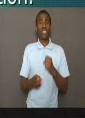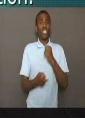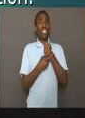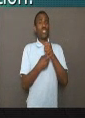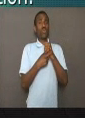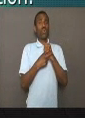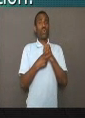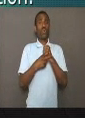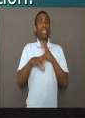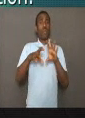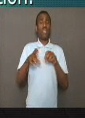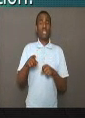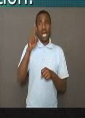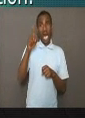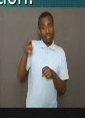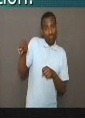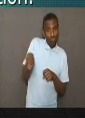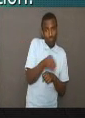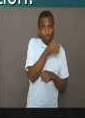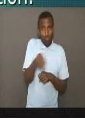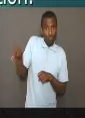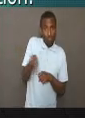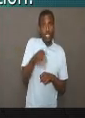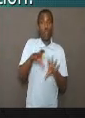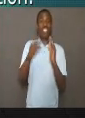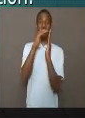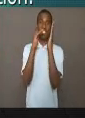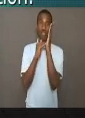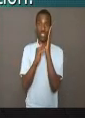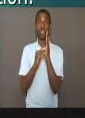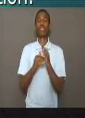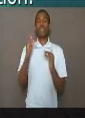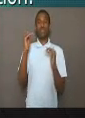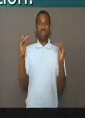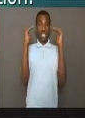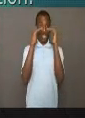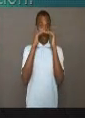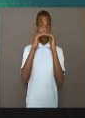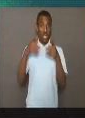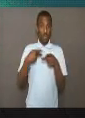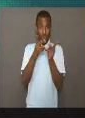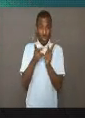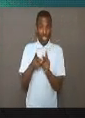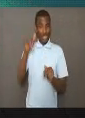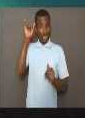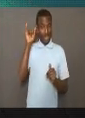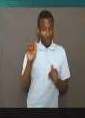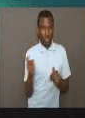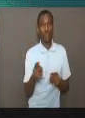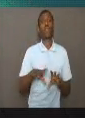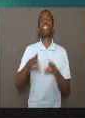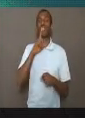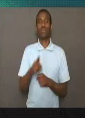the oscillating system to its equilibrium position.